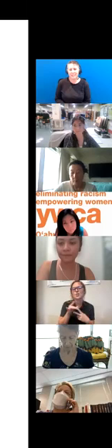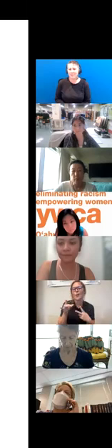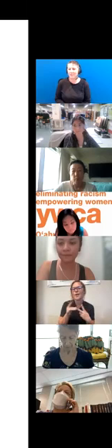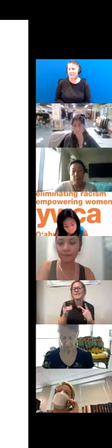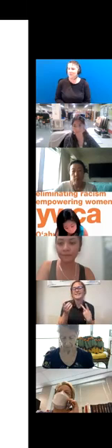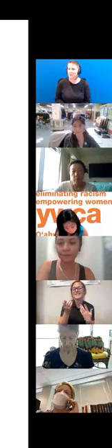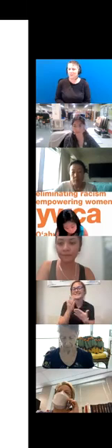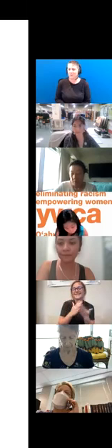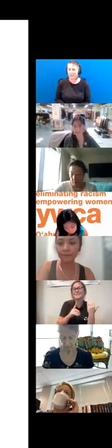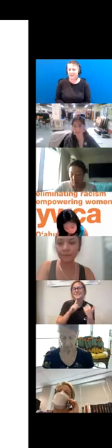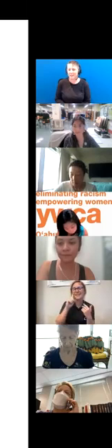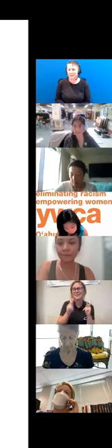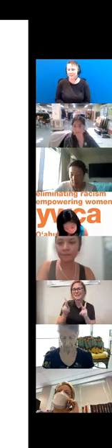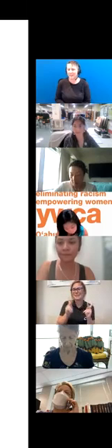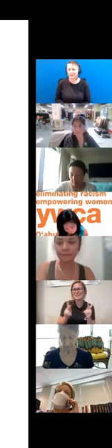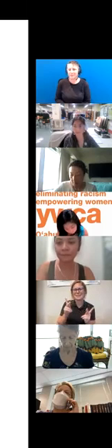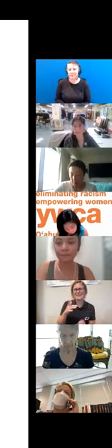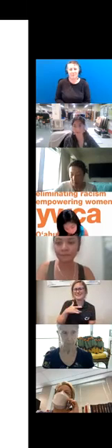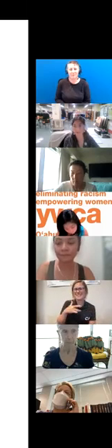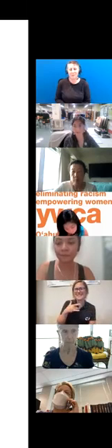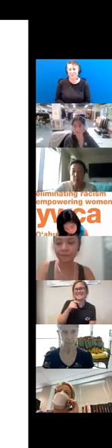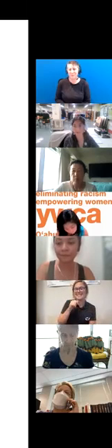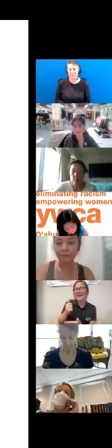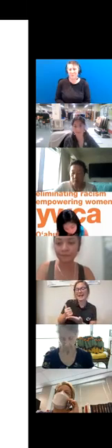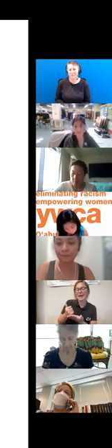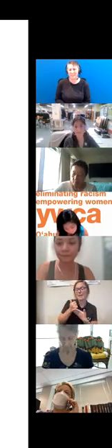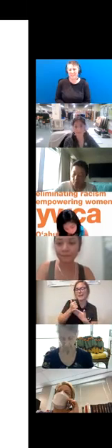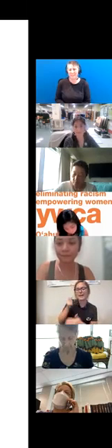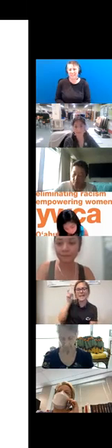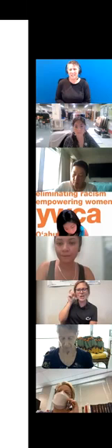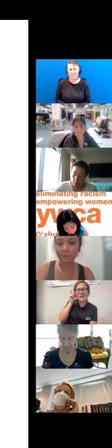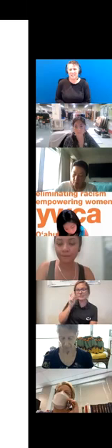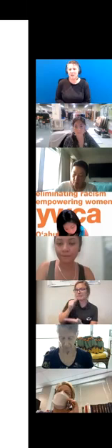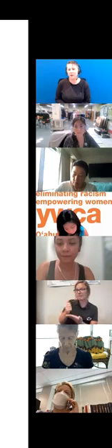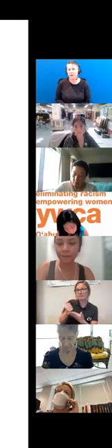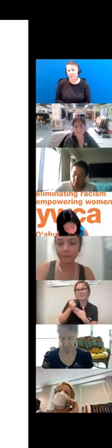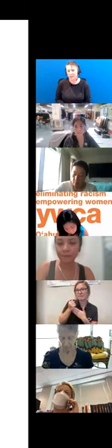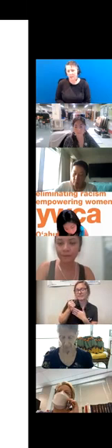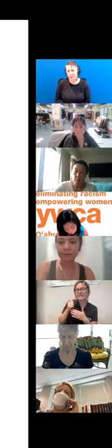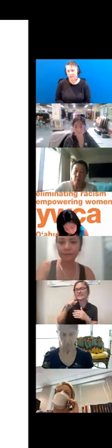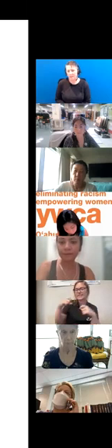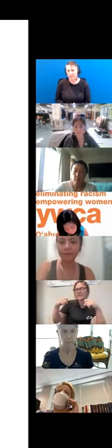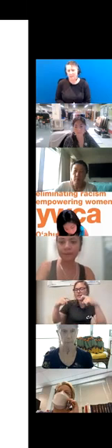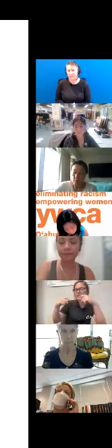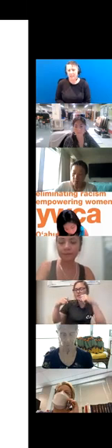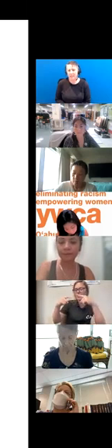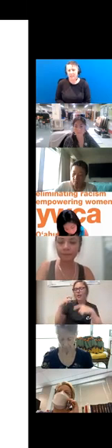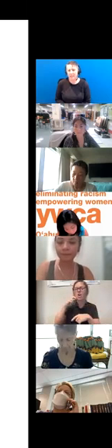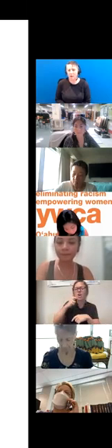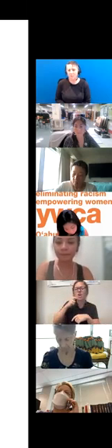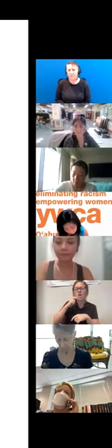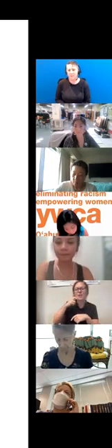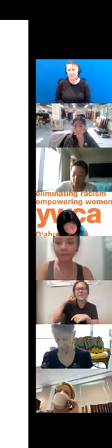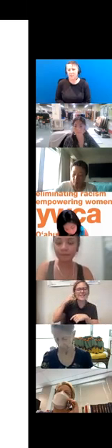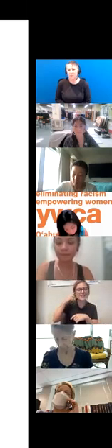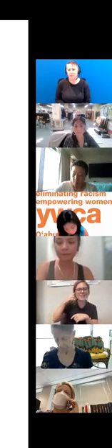Really, it's a very personal choice. Some deaf people feel like it's not helpful anyway. The hearing aid doesn't